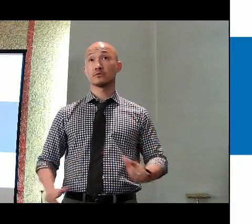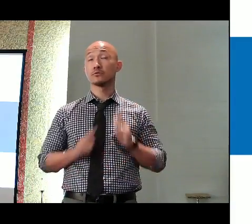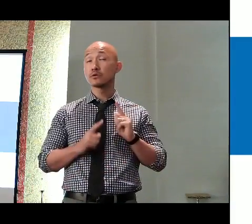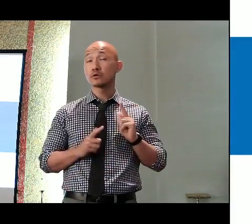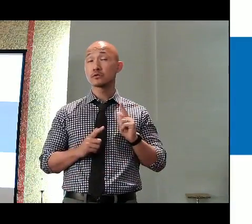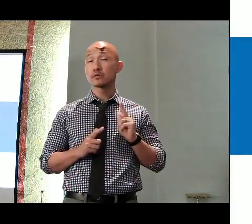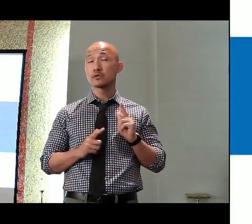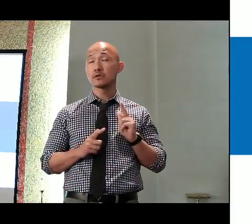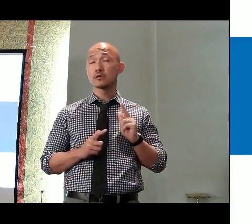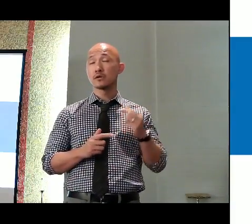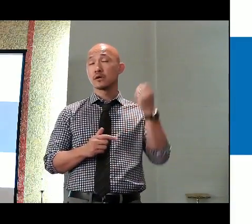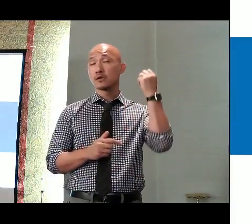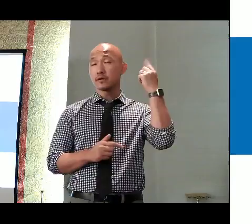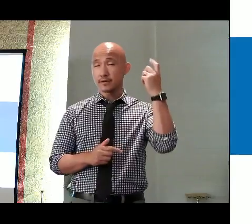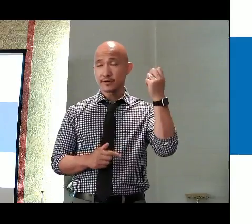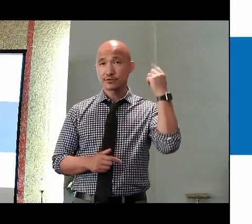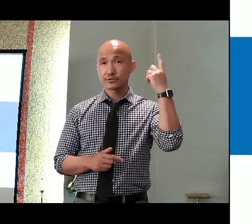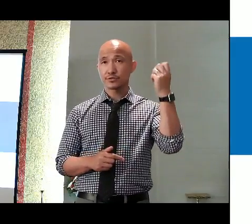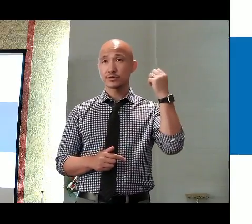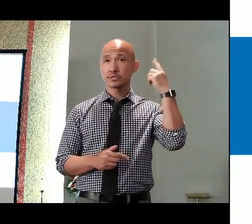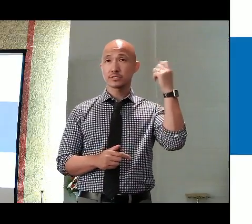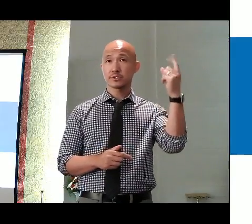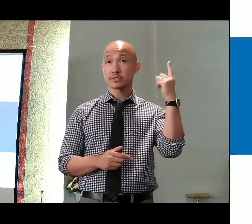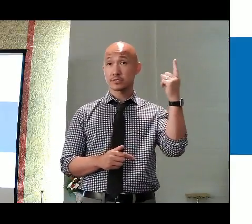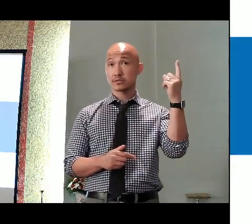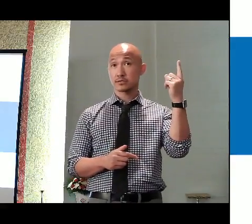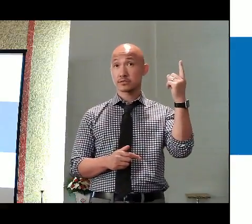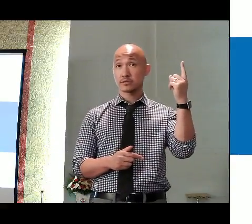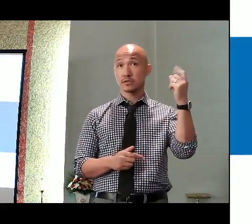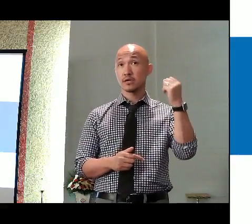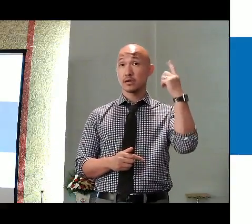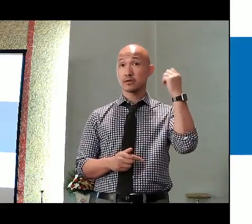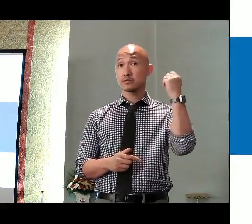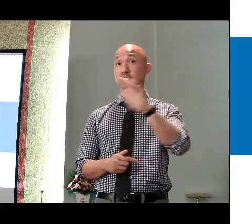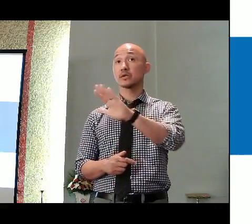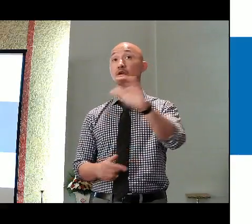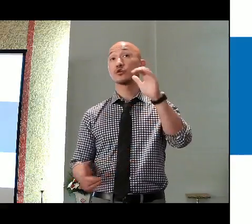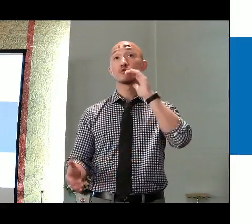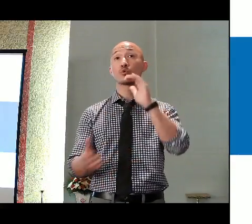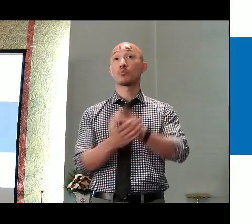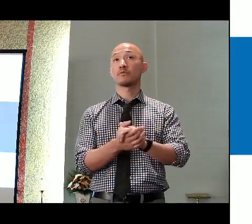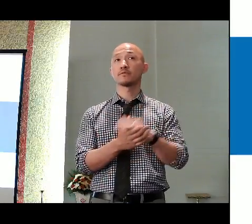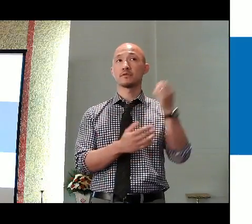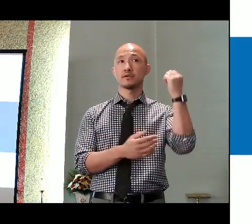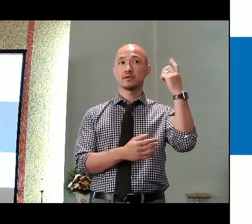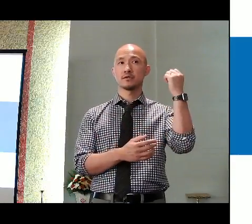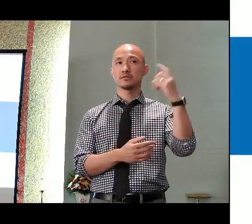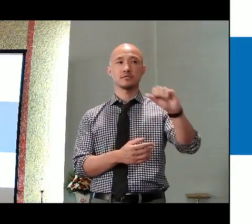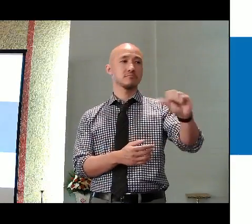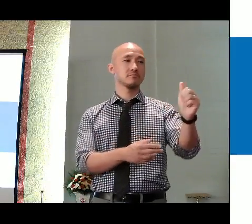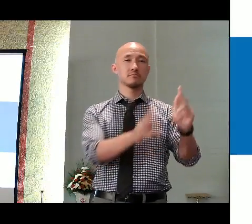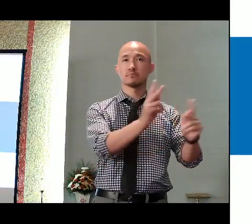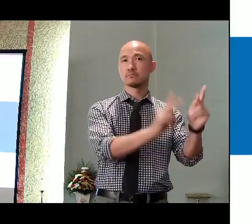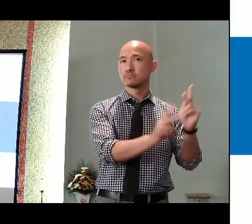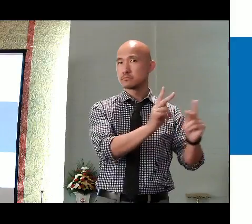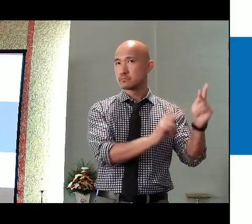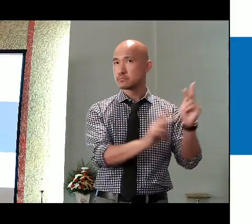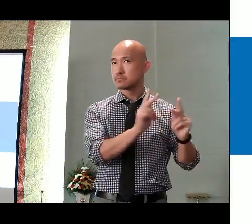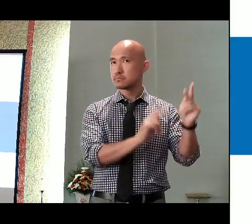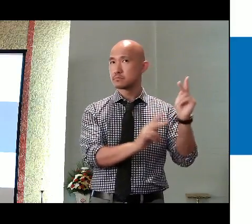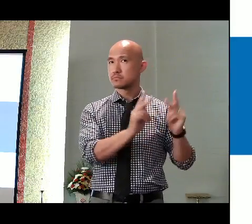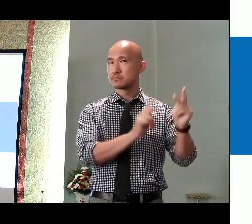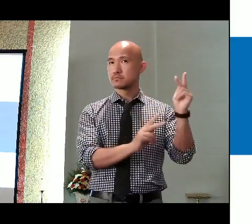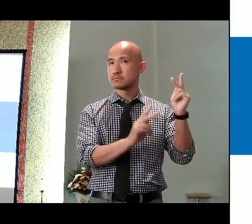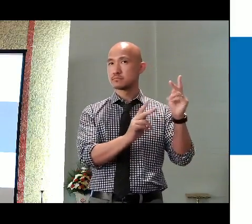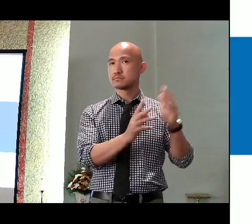wives, to live with those we have authority over according to knowledge. There is something that we need to understand.